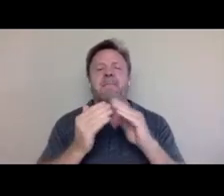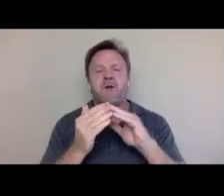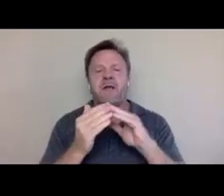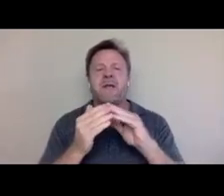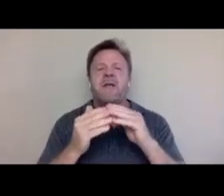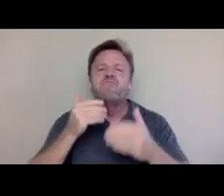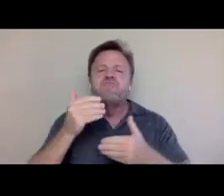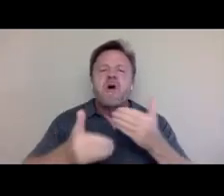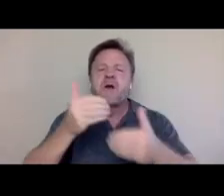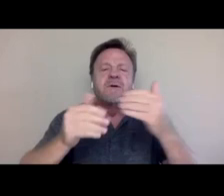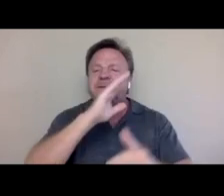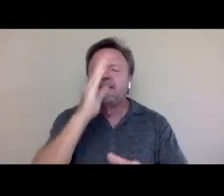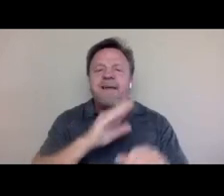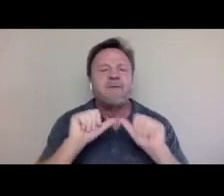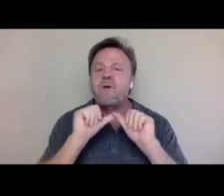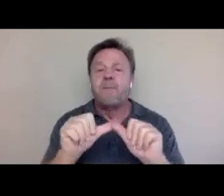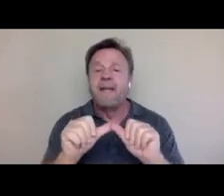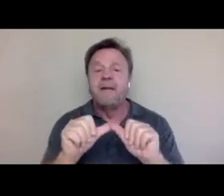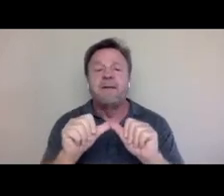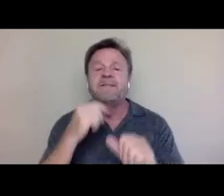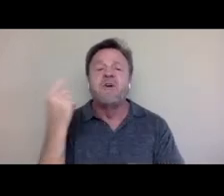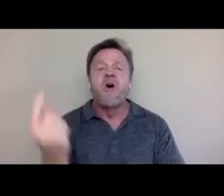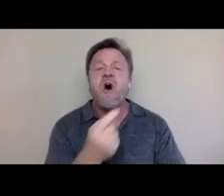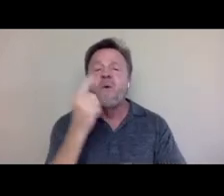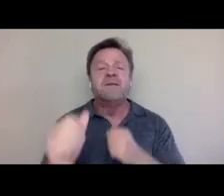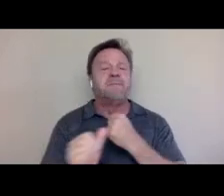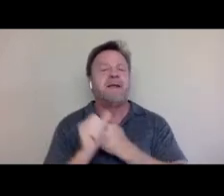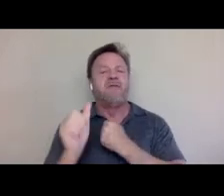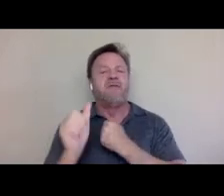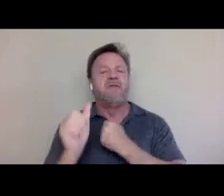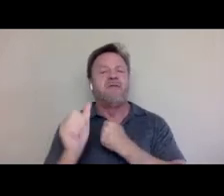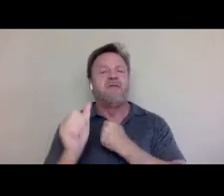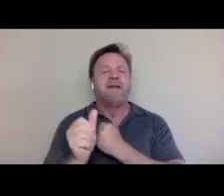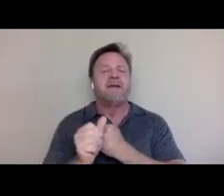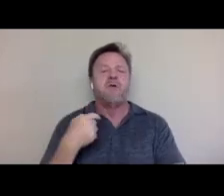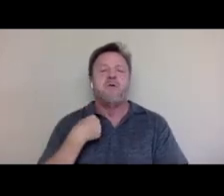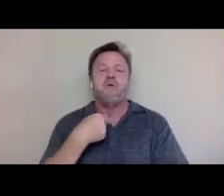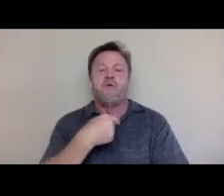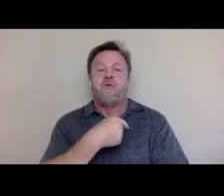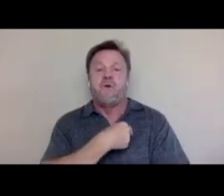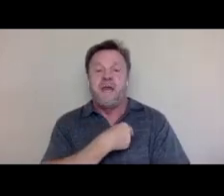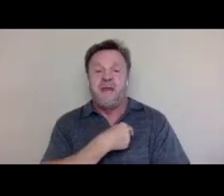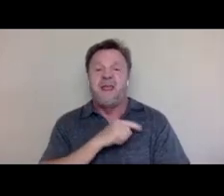is never permanent. It's always being threatened. We as a